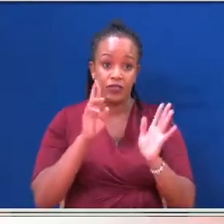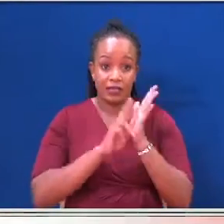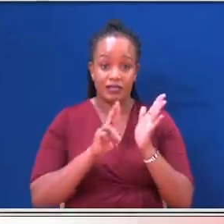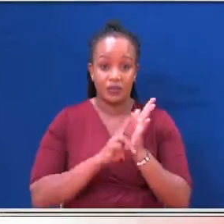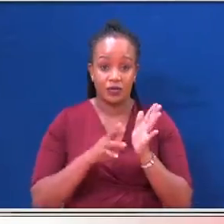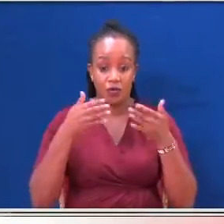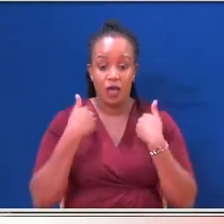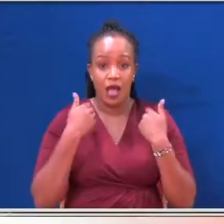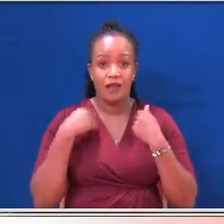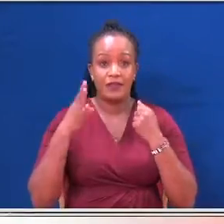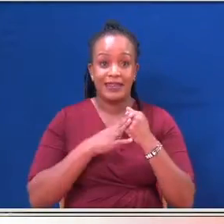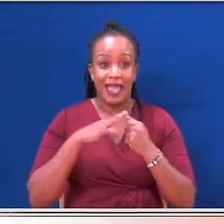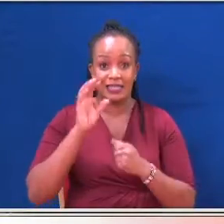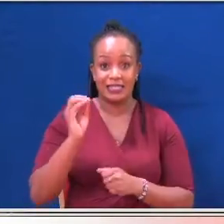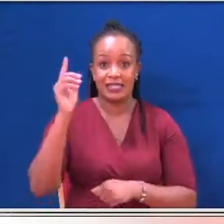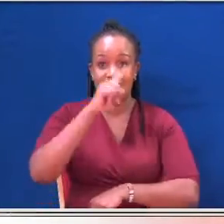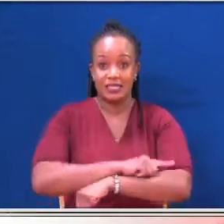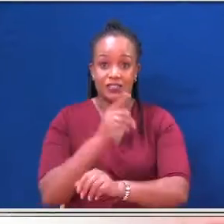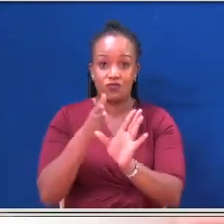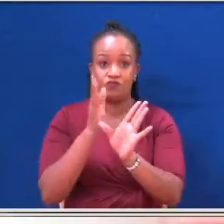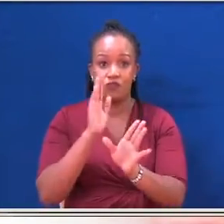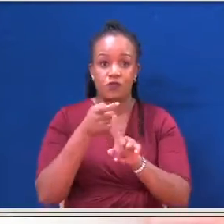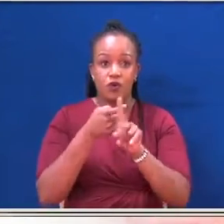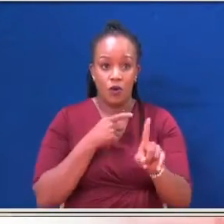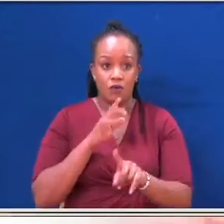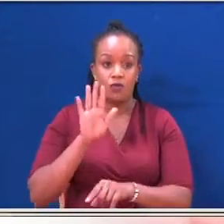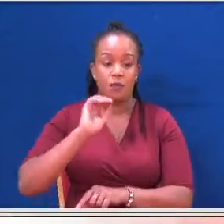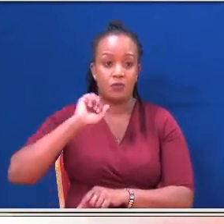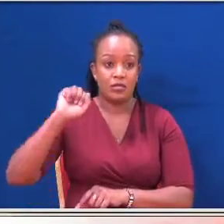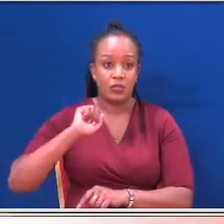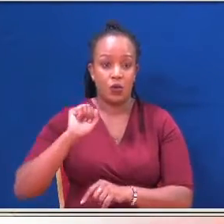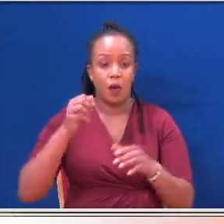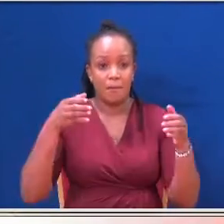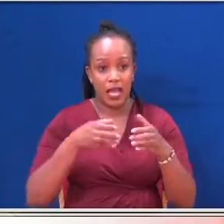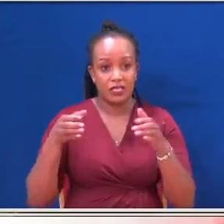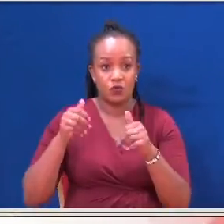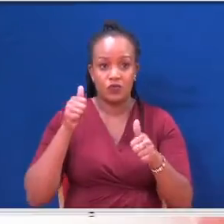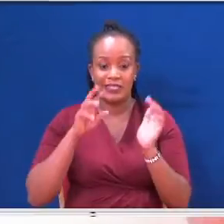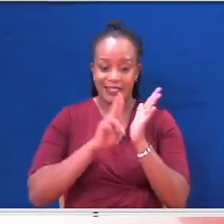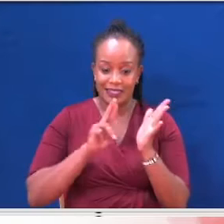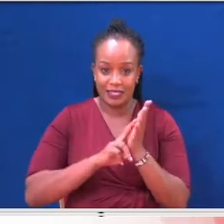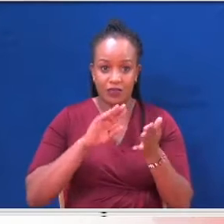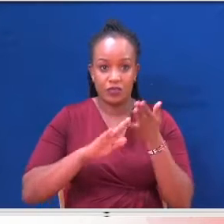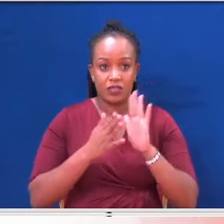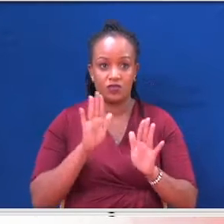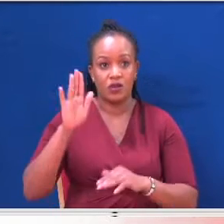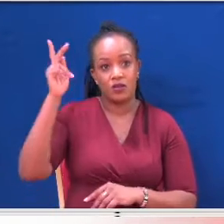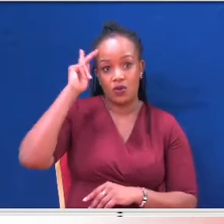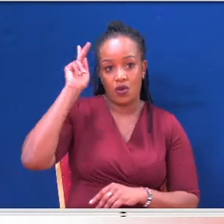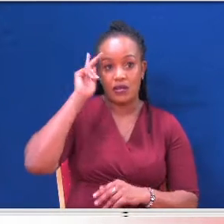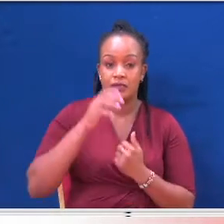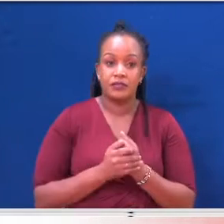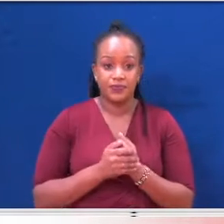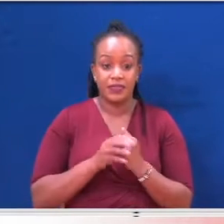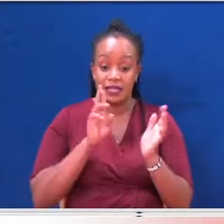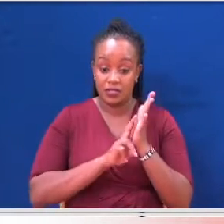have 90 days to deregister yourself from a political party that you had been registered without your consent. The Registrar of Political Parties says